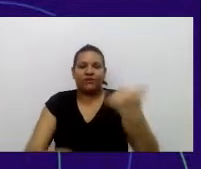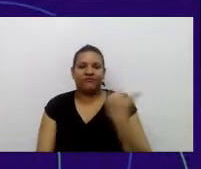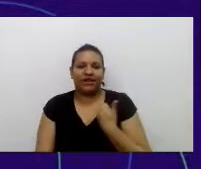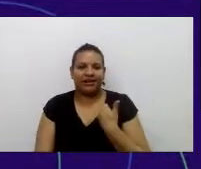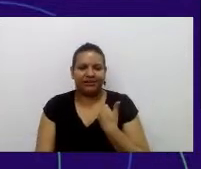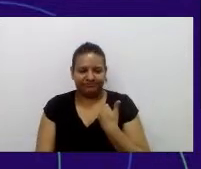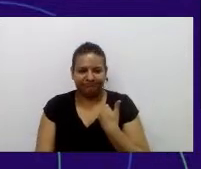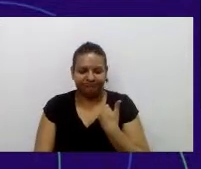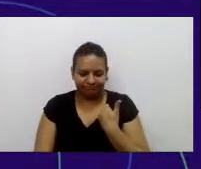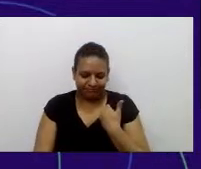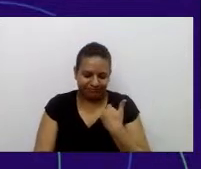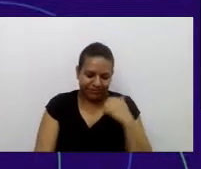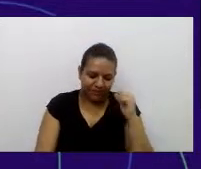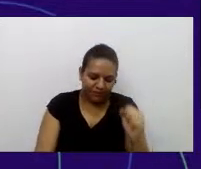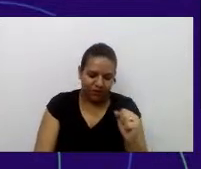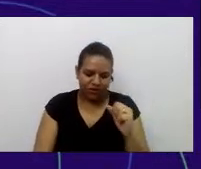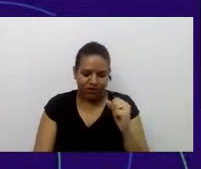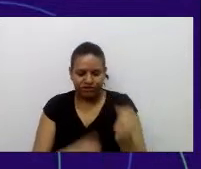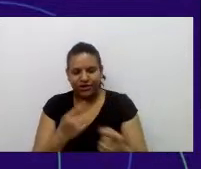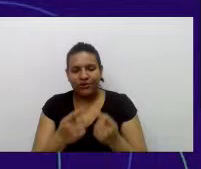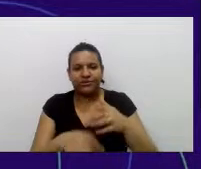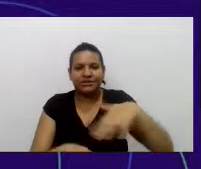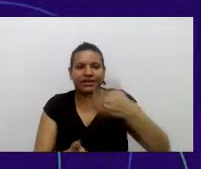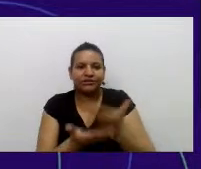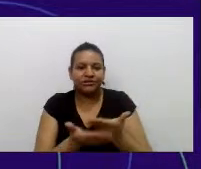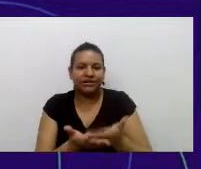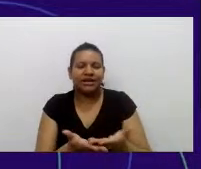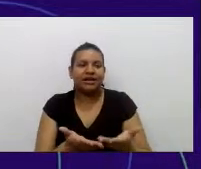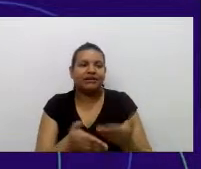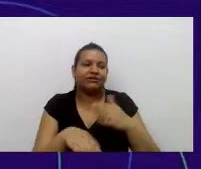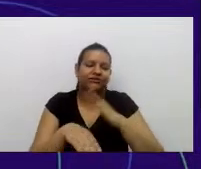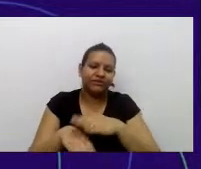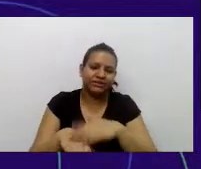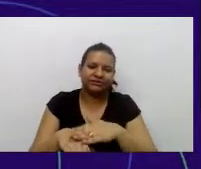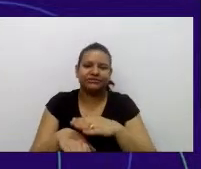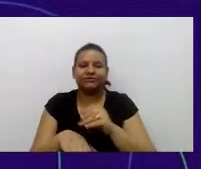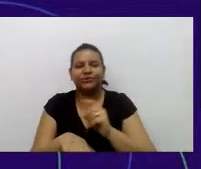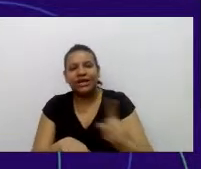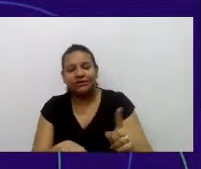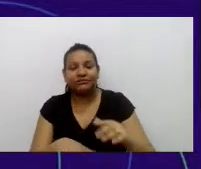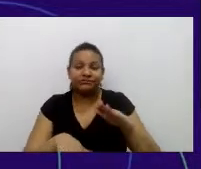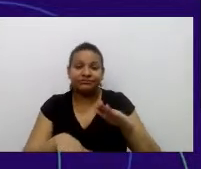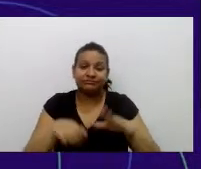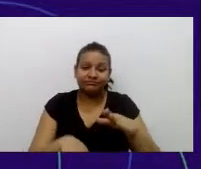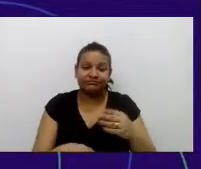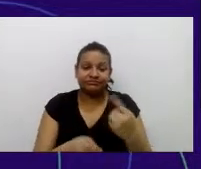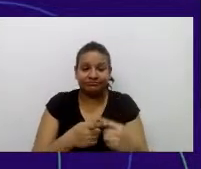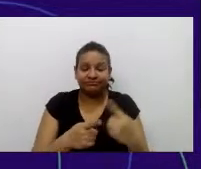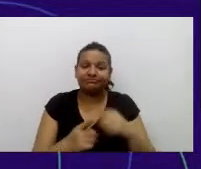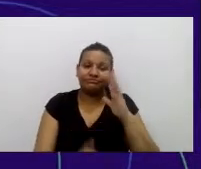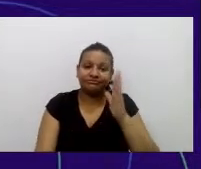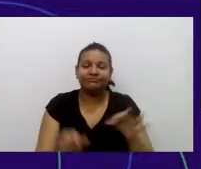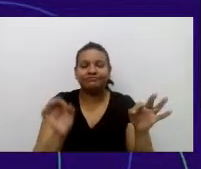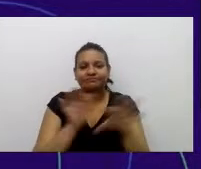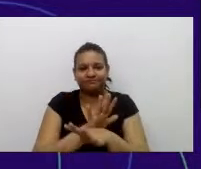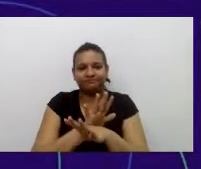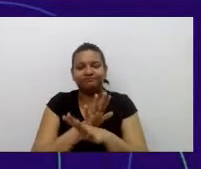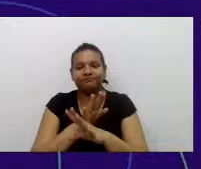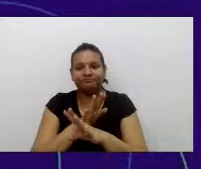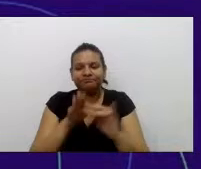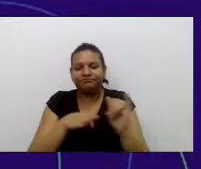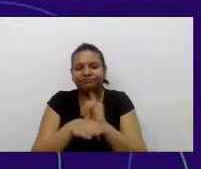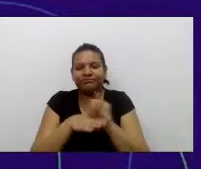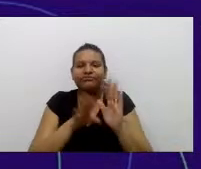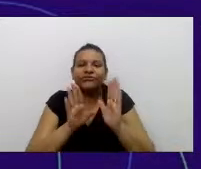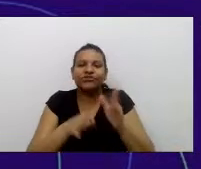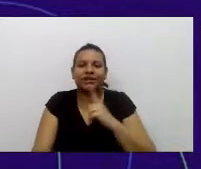Like we said earlier, the tool is already here. Now incorporate it into your teaching. In a